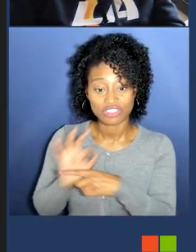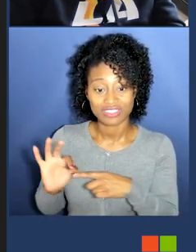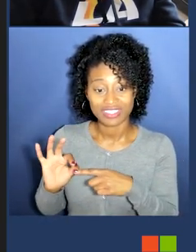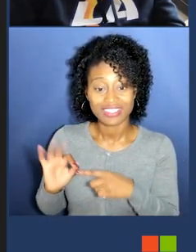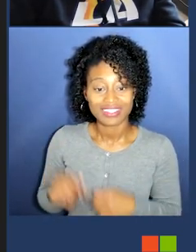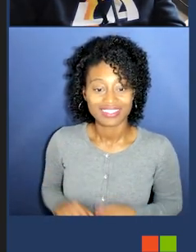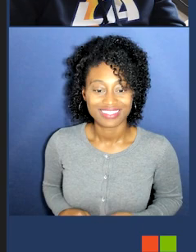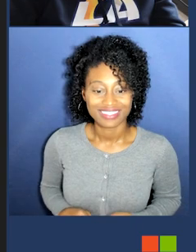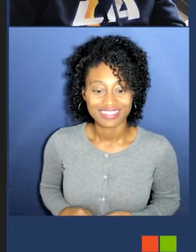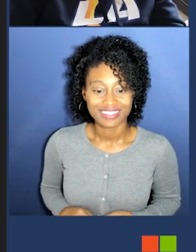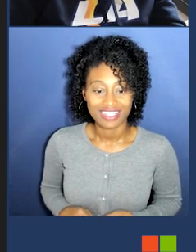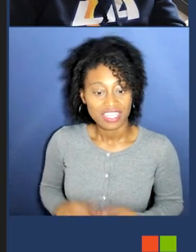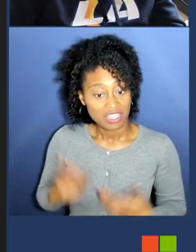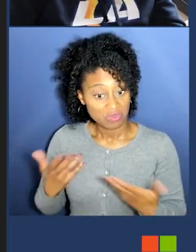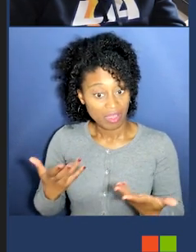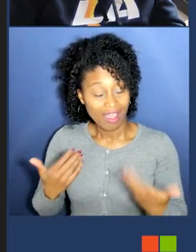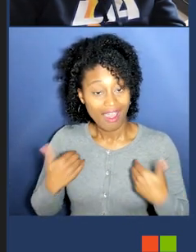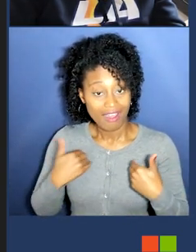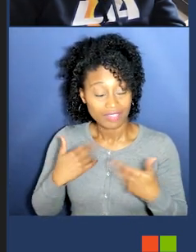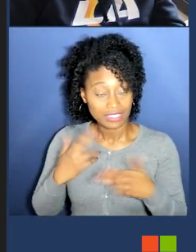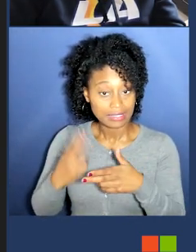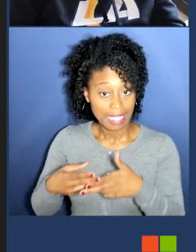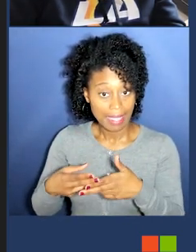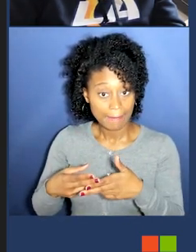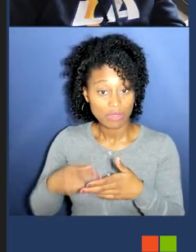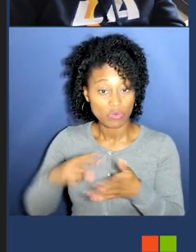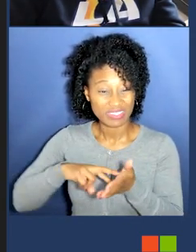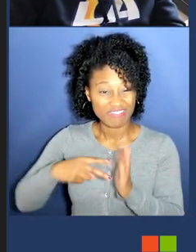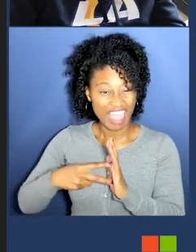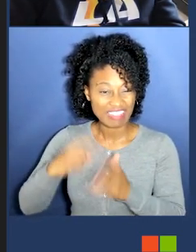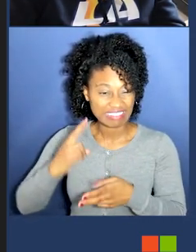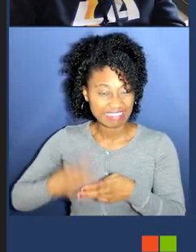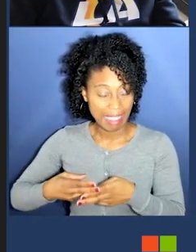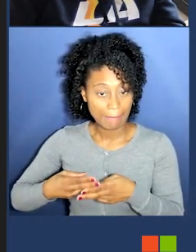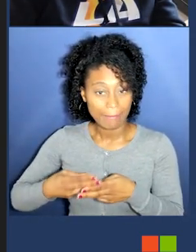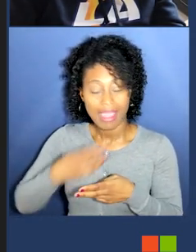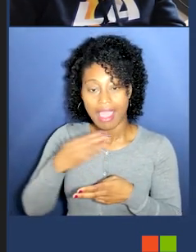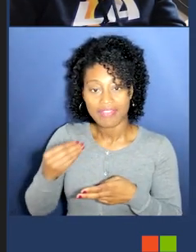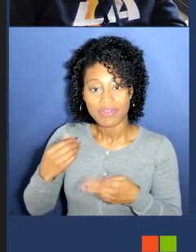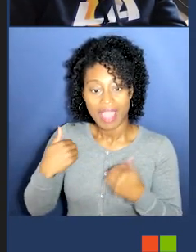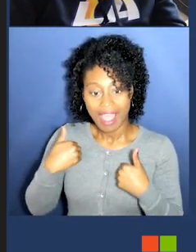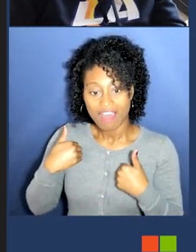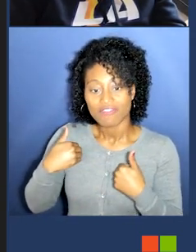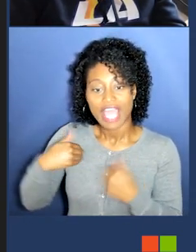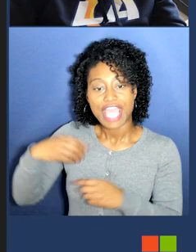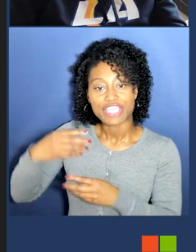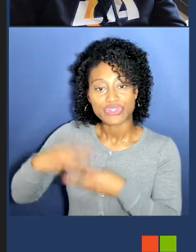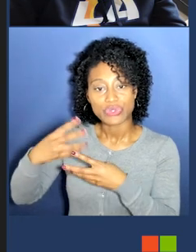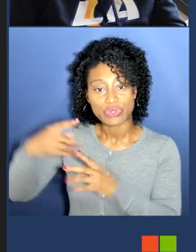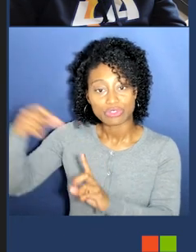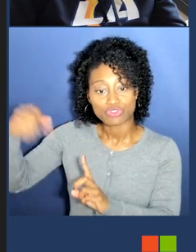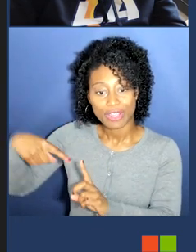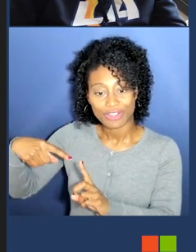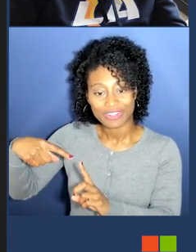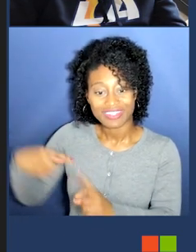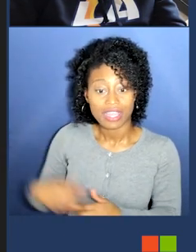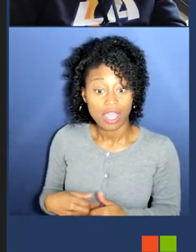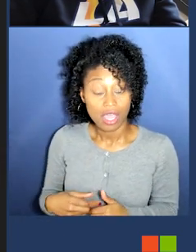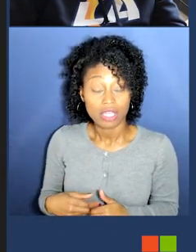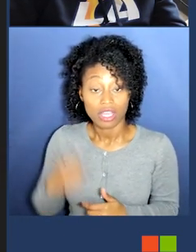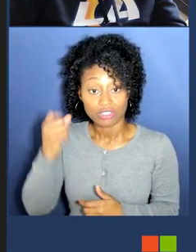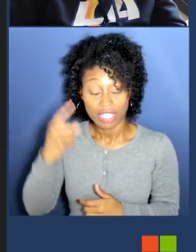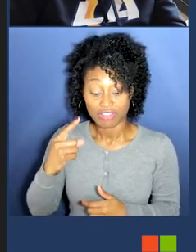defined by its name, then we define a queue trigger in the signature. So we take the queue